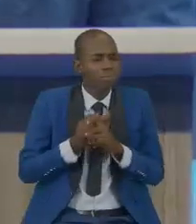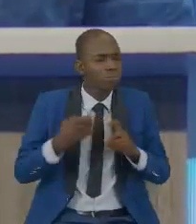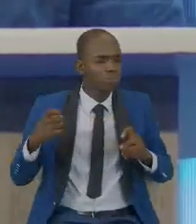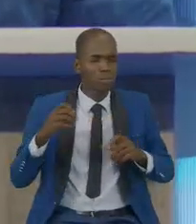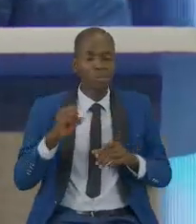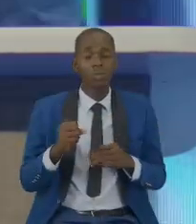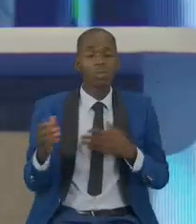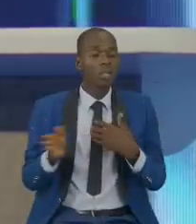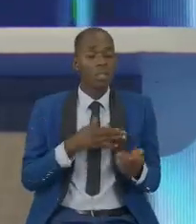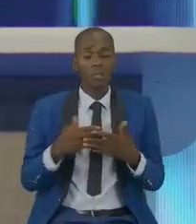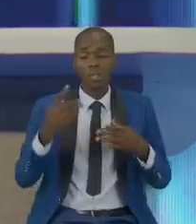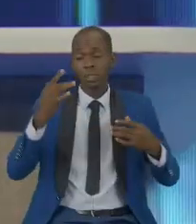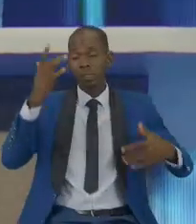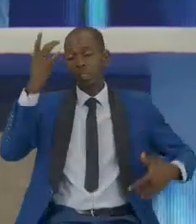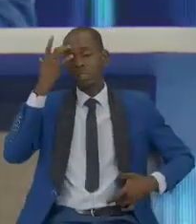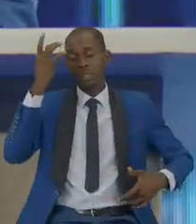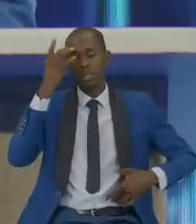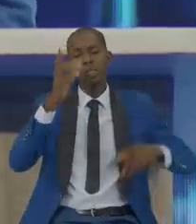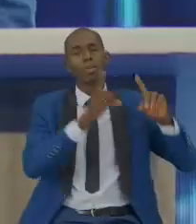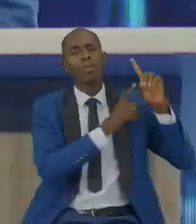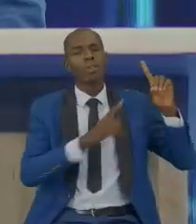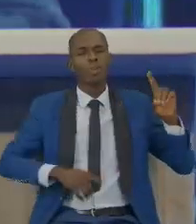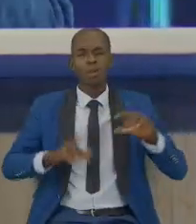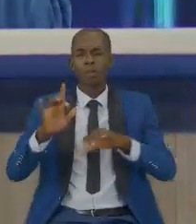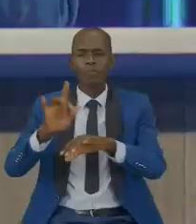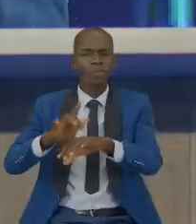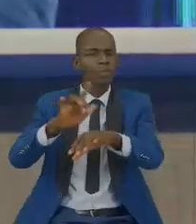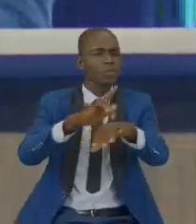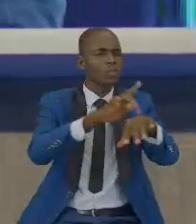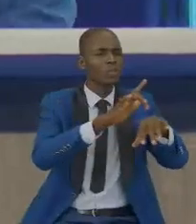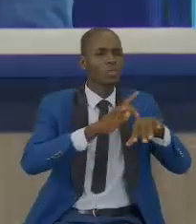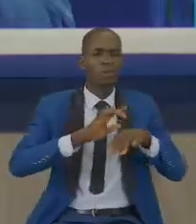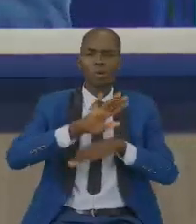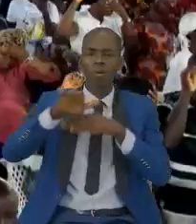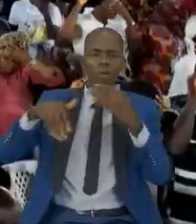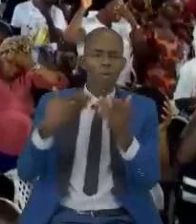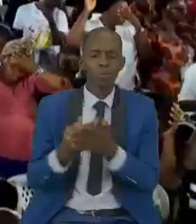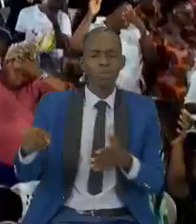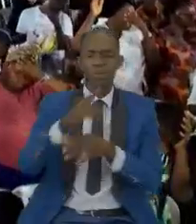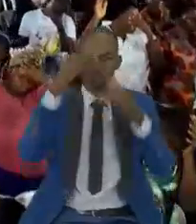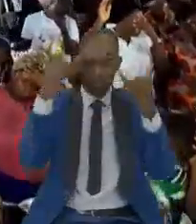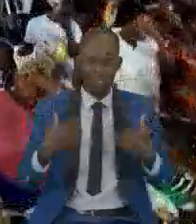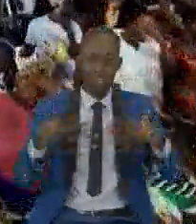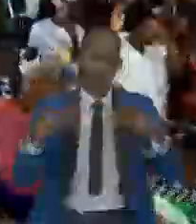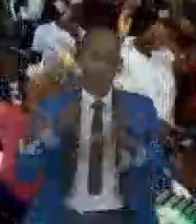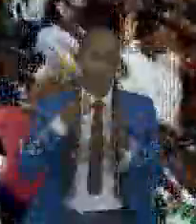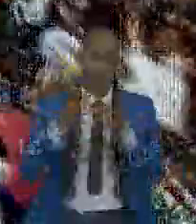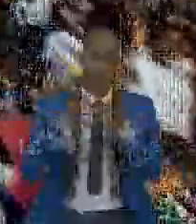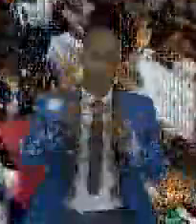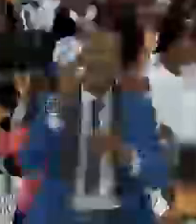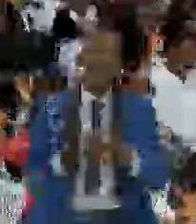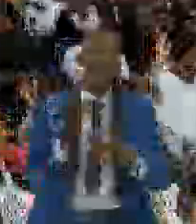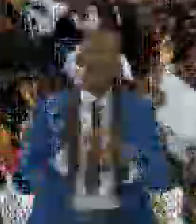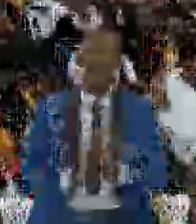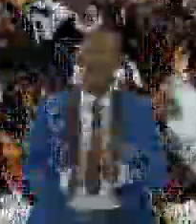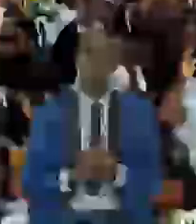the sickness, Lord, touch them now. Heal them in Jesus' name.